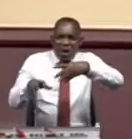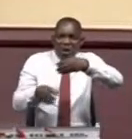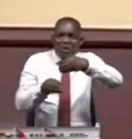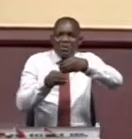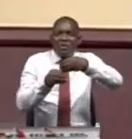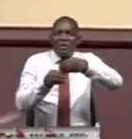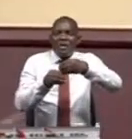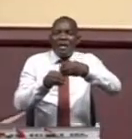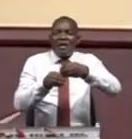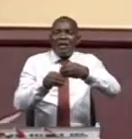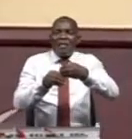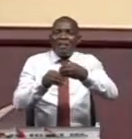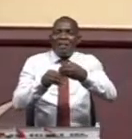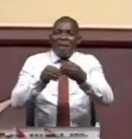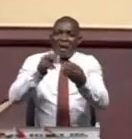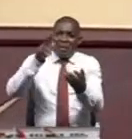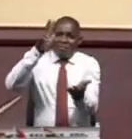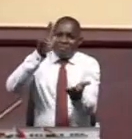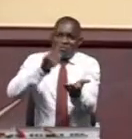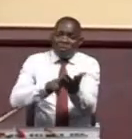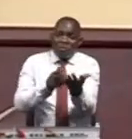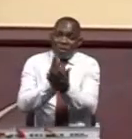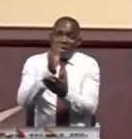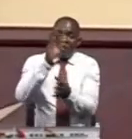valid votes